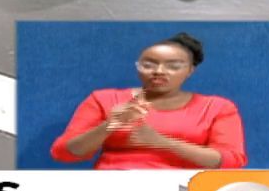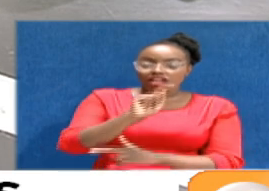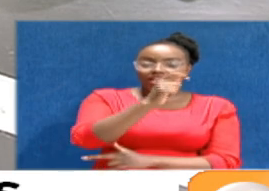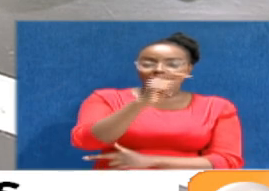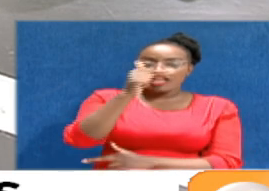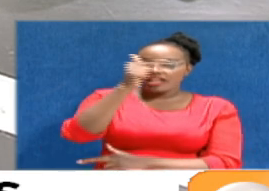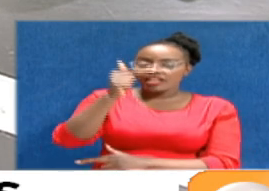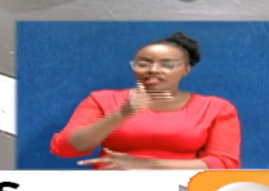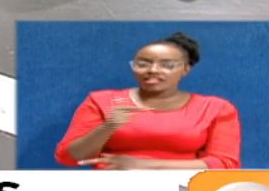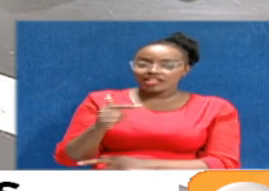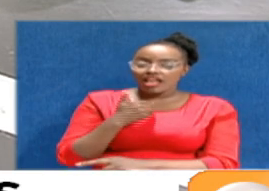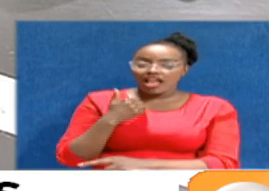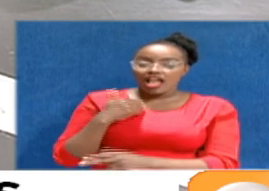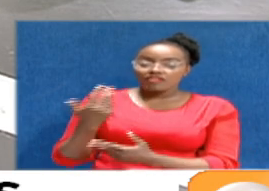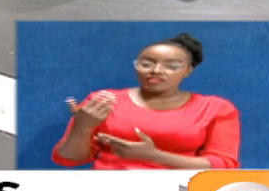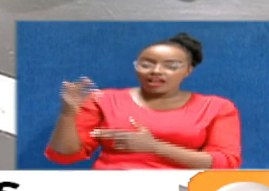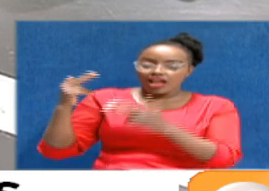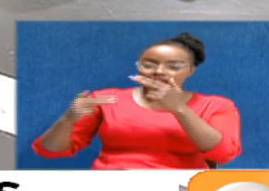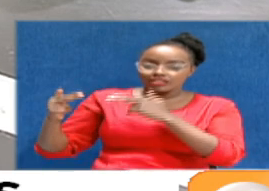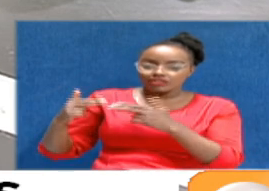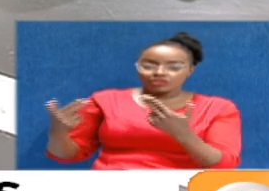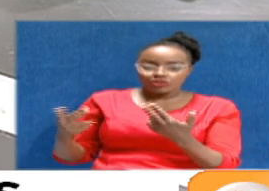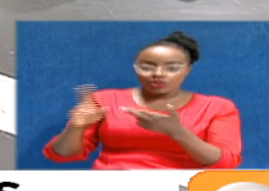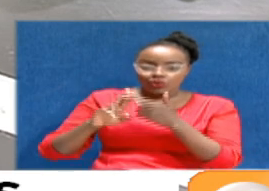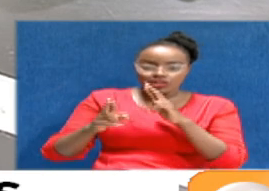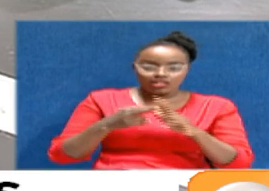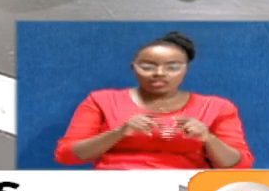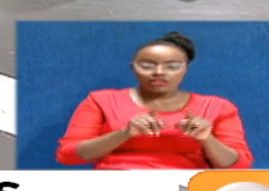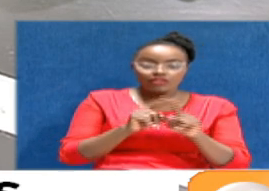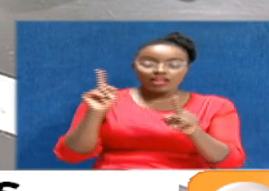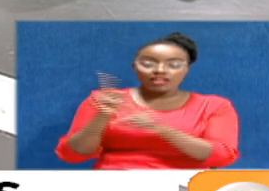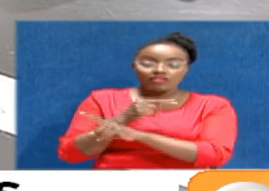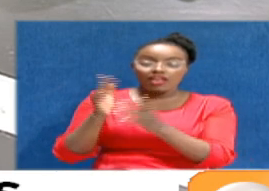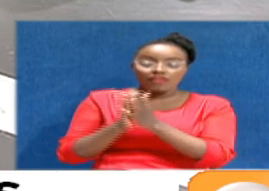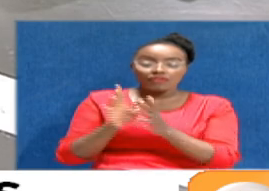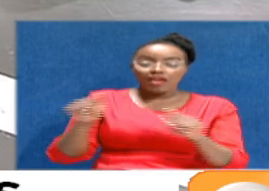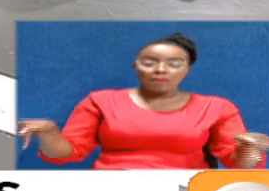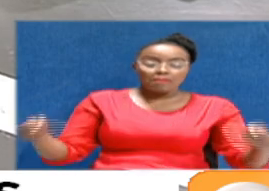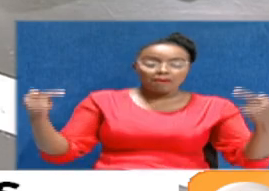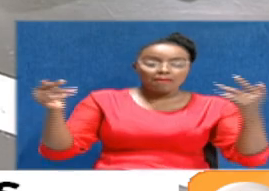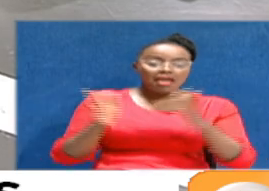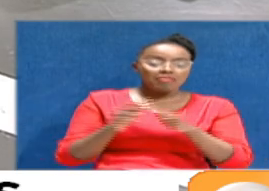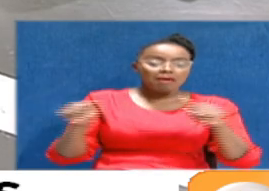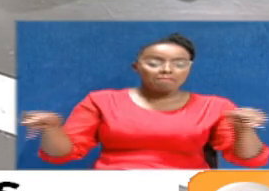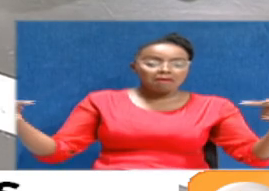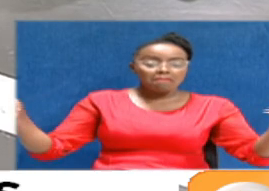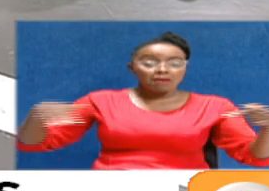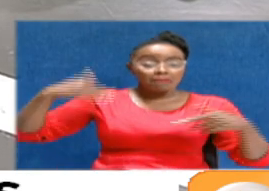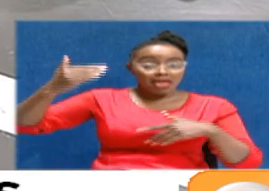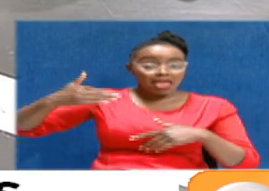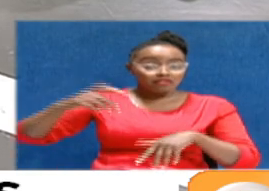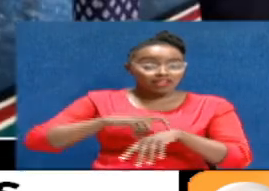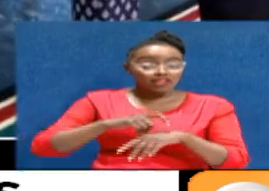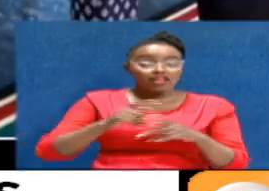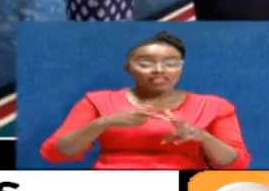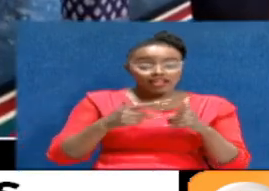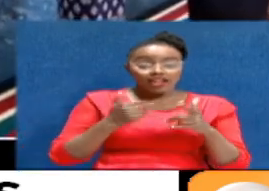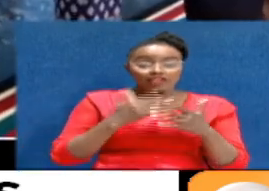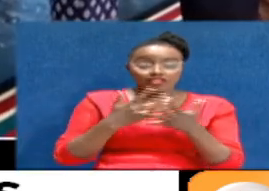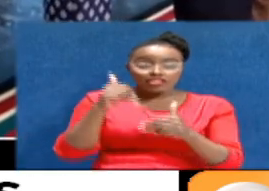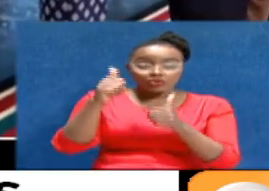Tanzania have historical ties that, despite the differences and the quarrels and the friction every so often, there are